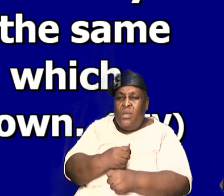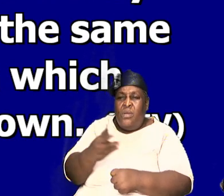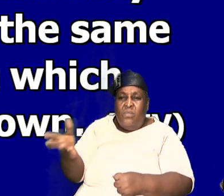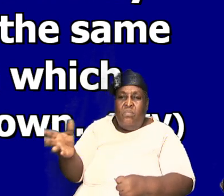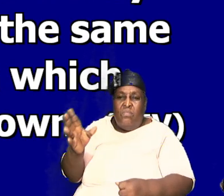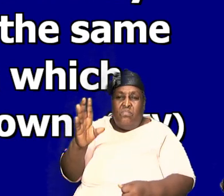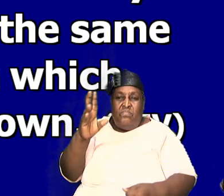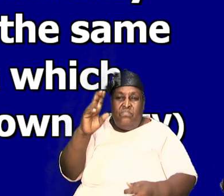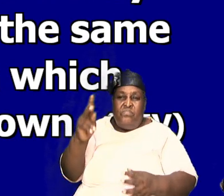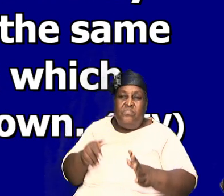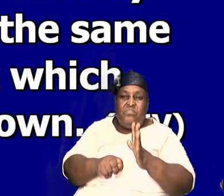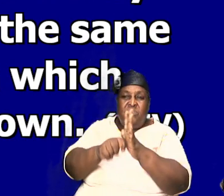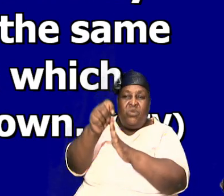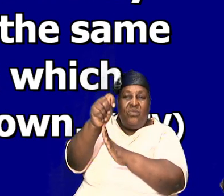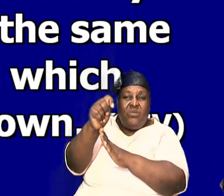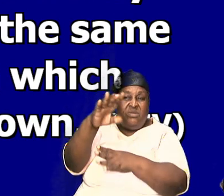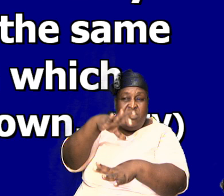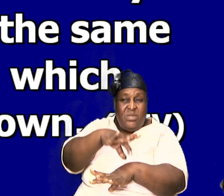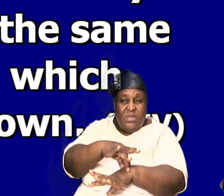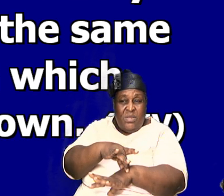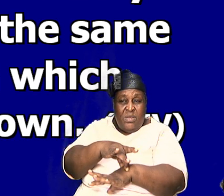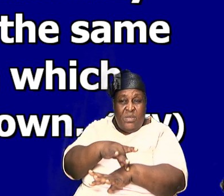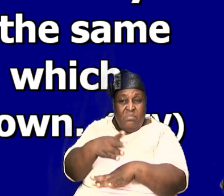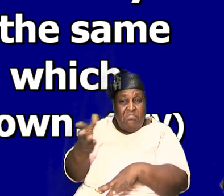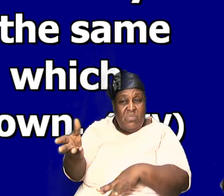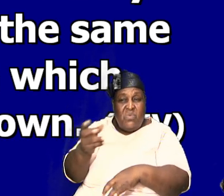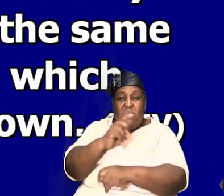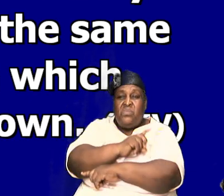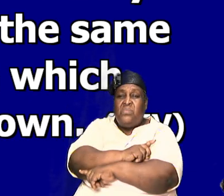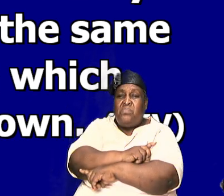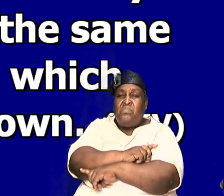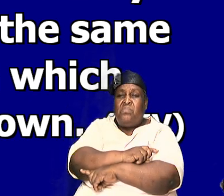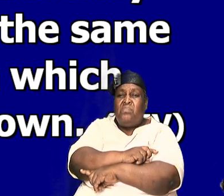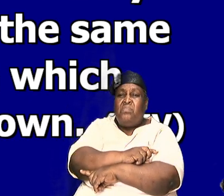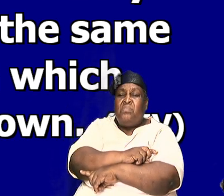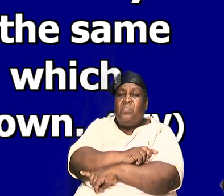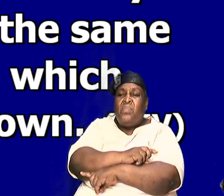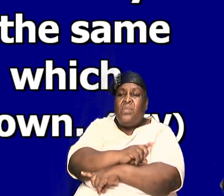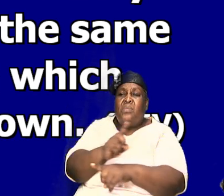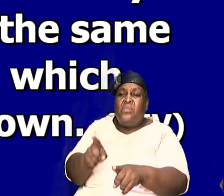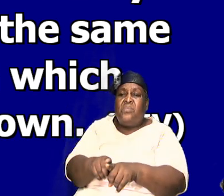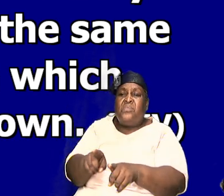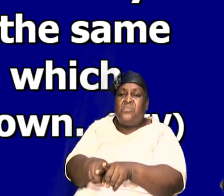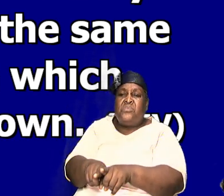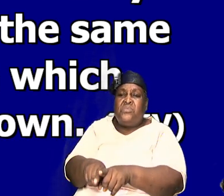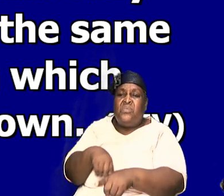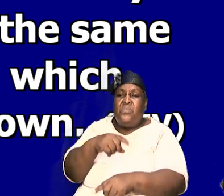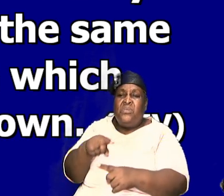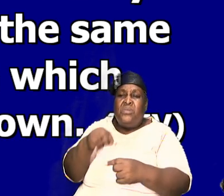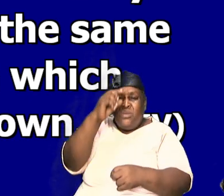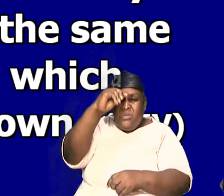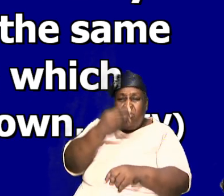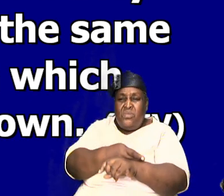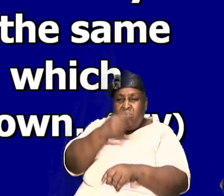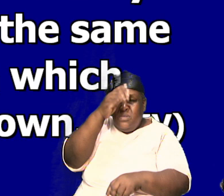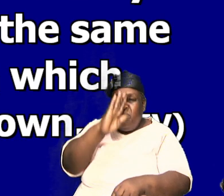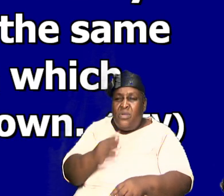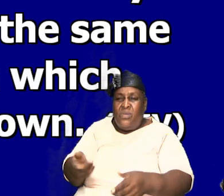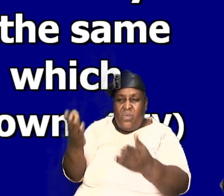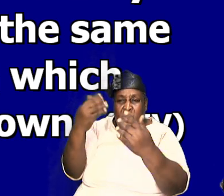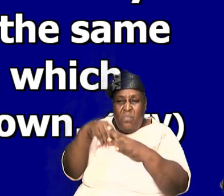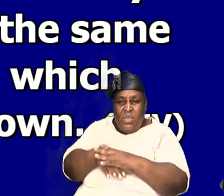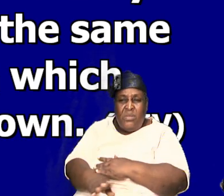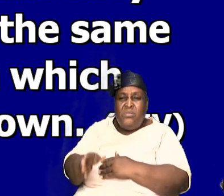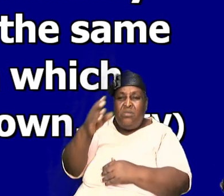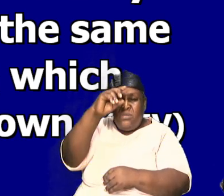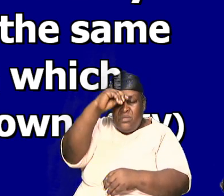There were giants in the earth in those days, and also after that, when the sons of God came in unto